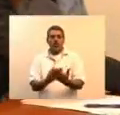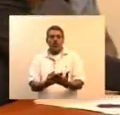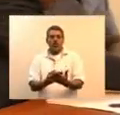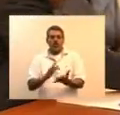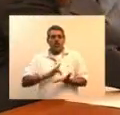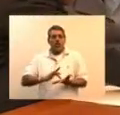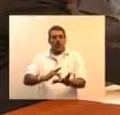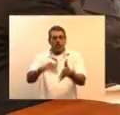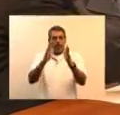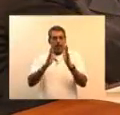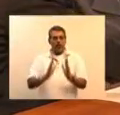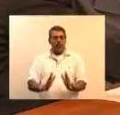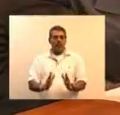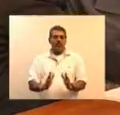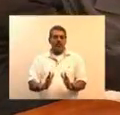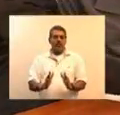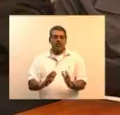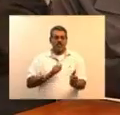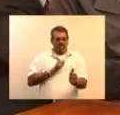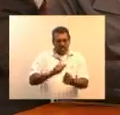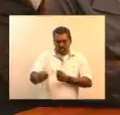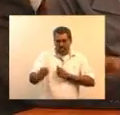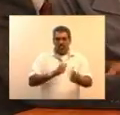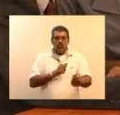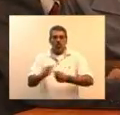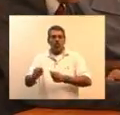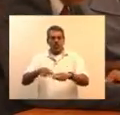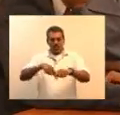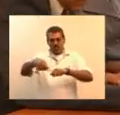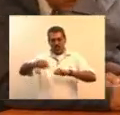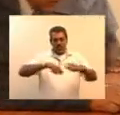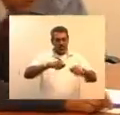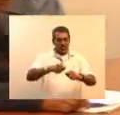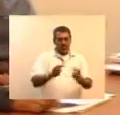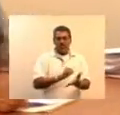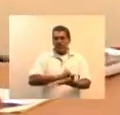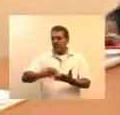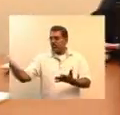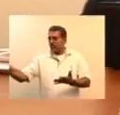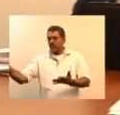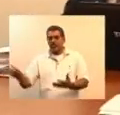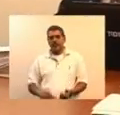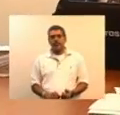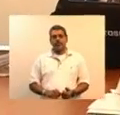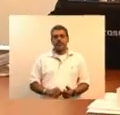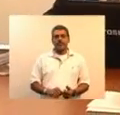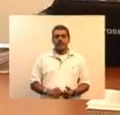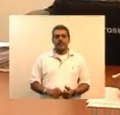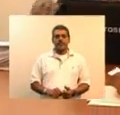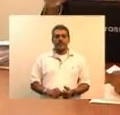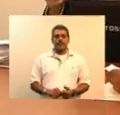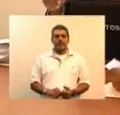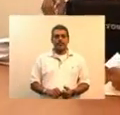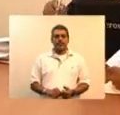the parties to inform the court of the terms of any agreement arrived at in